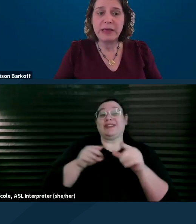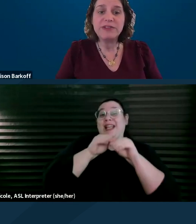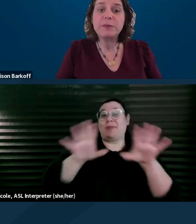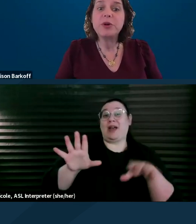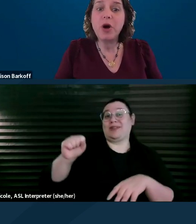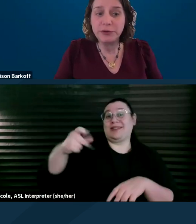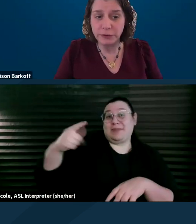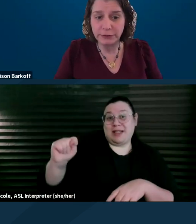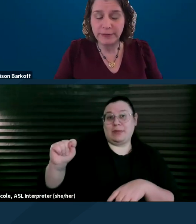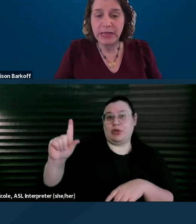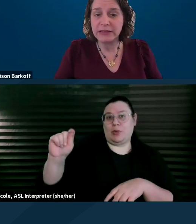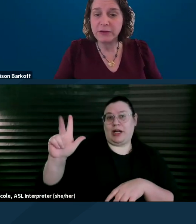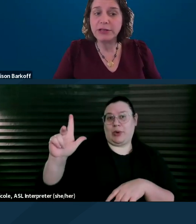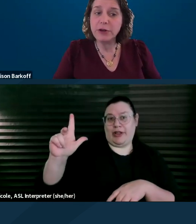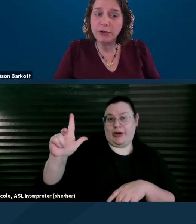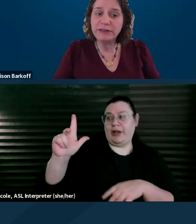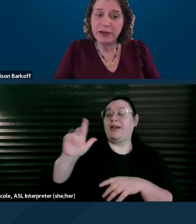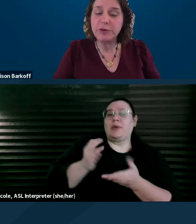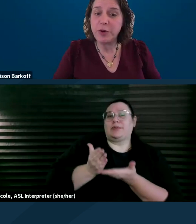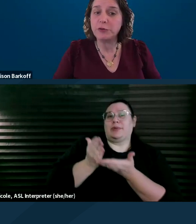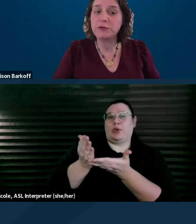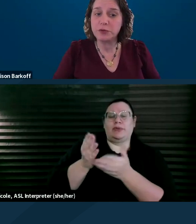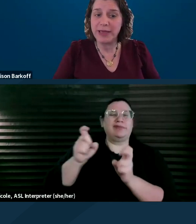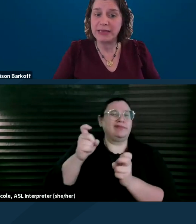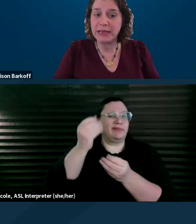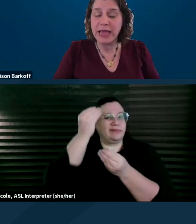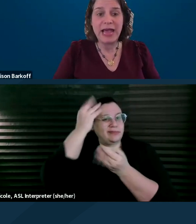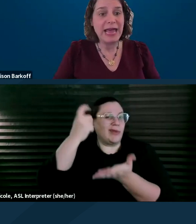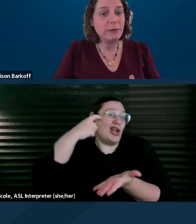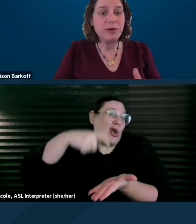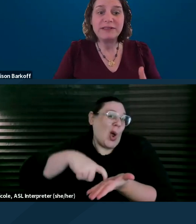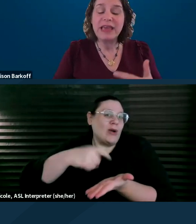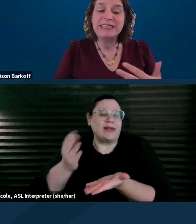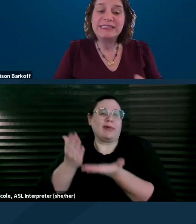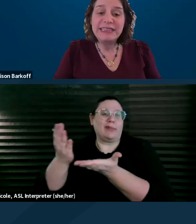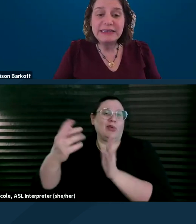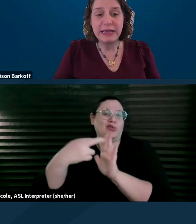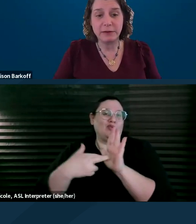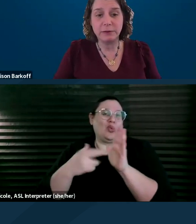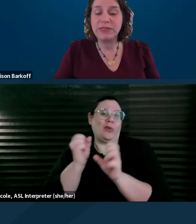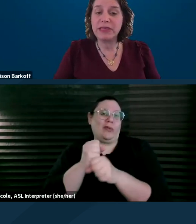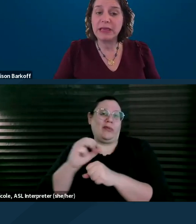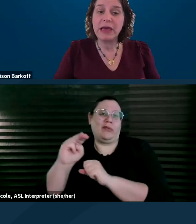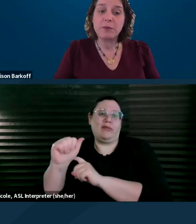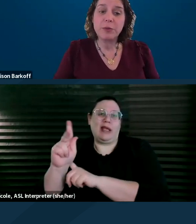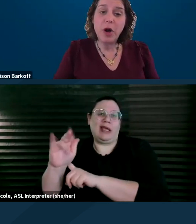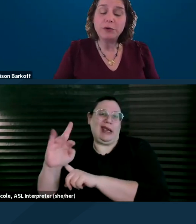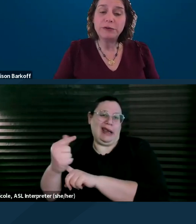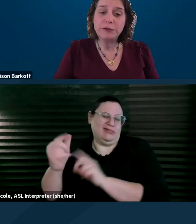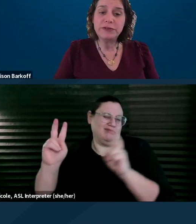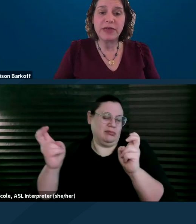2023 that was a proposal. It's called a notice of proposed rulemaking. And it was detailed with